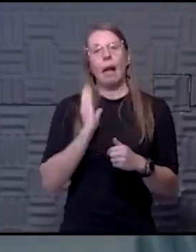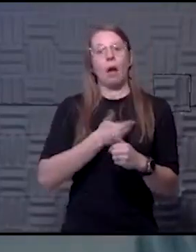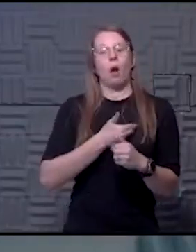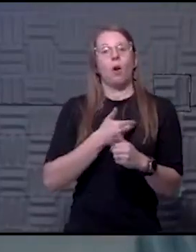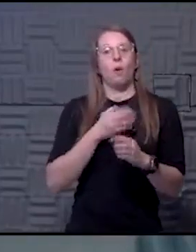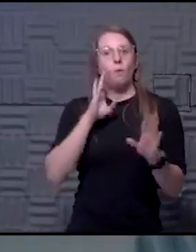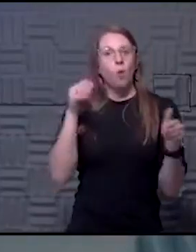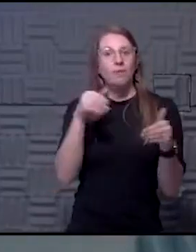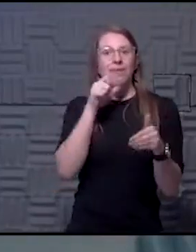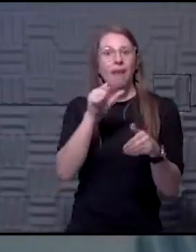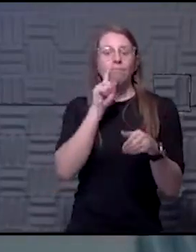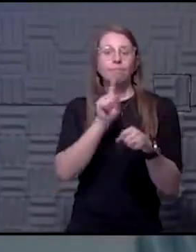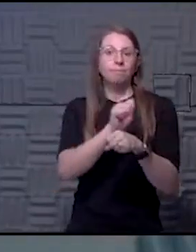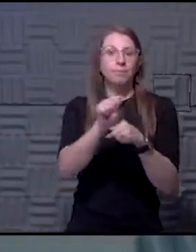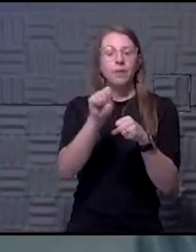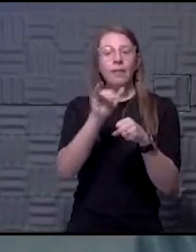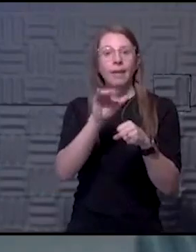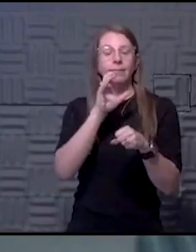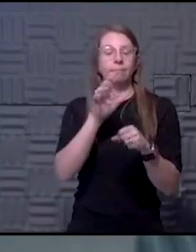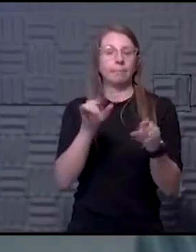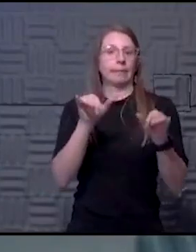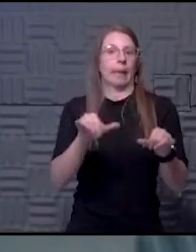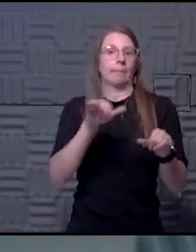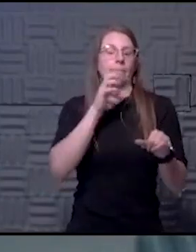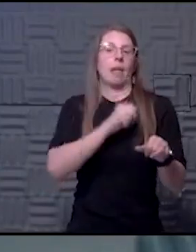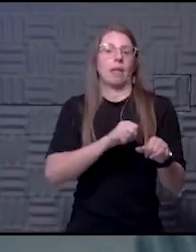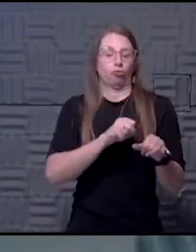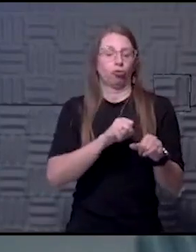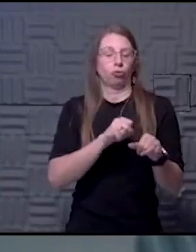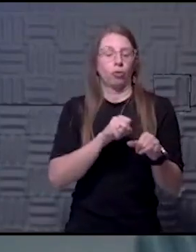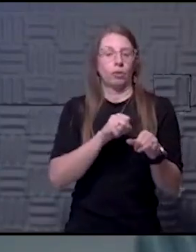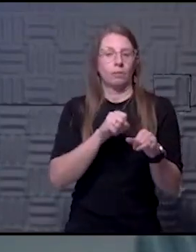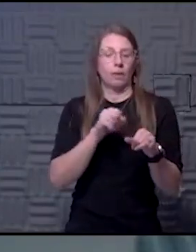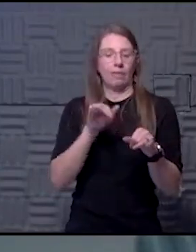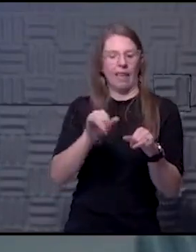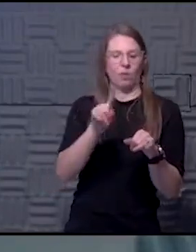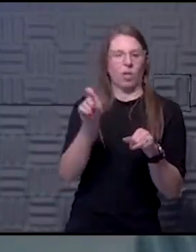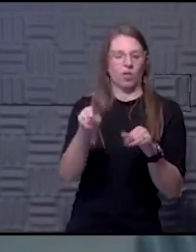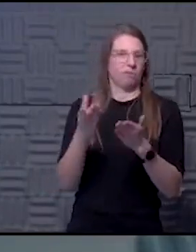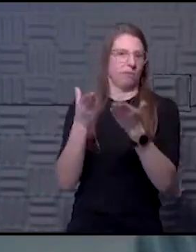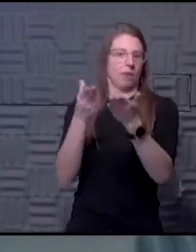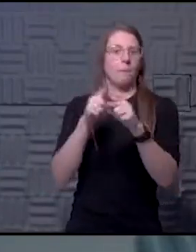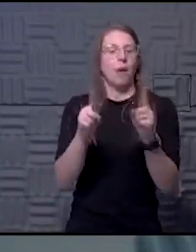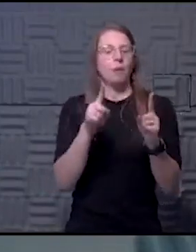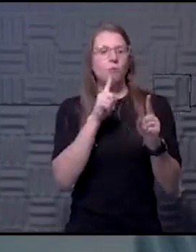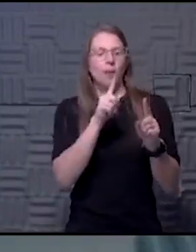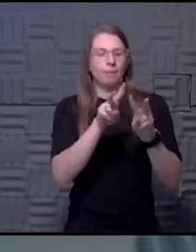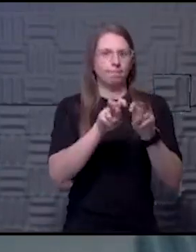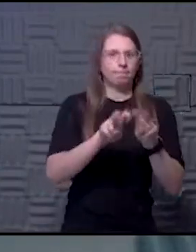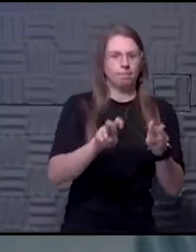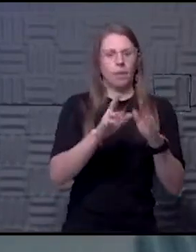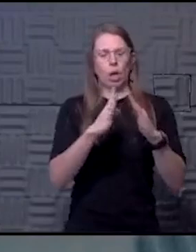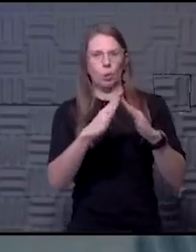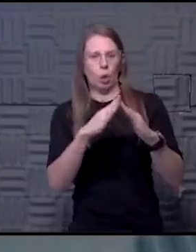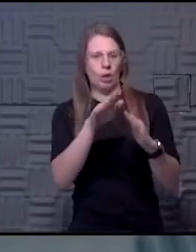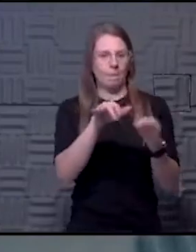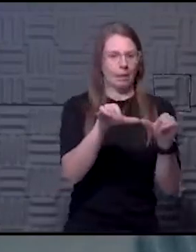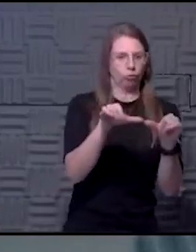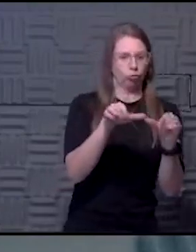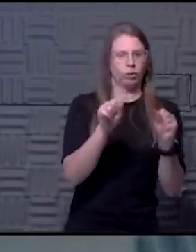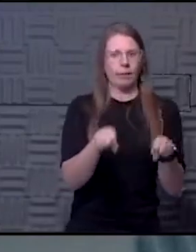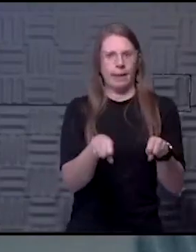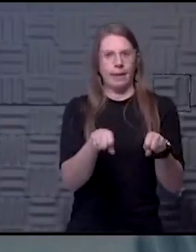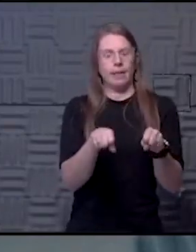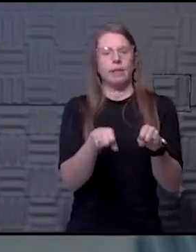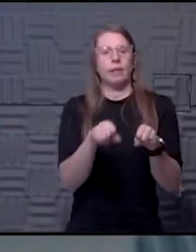isn't actually in that same age basis as the question presents, but it really is looking at where do you have communities where you can measure the